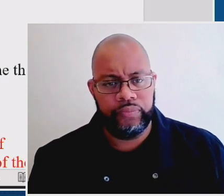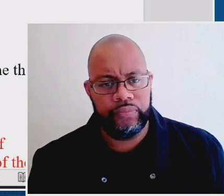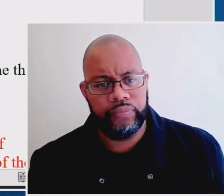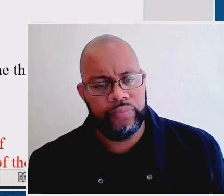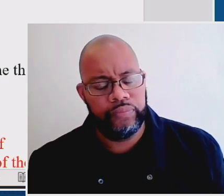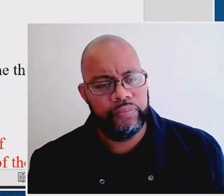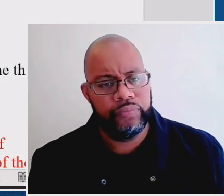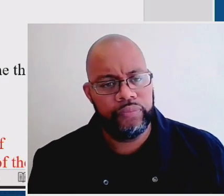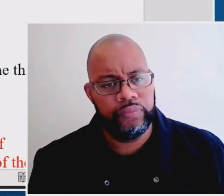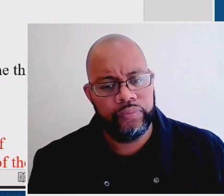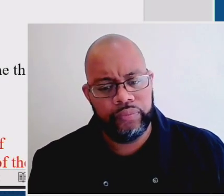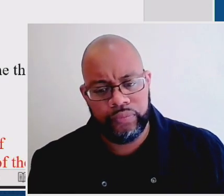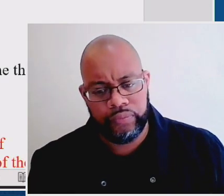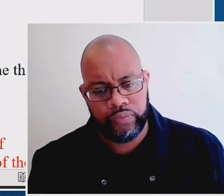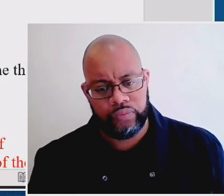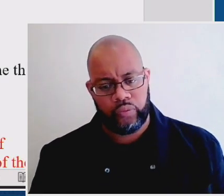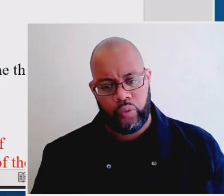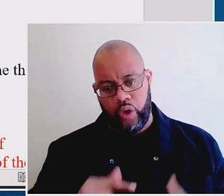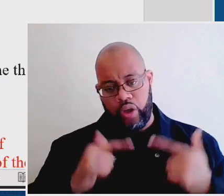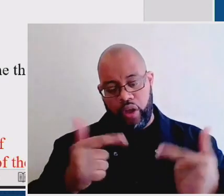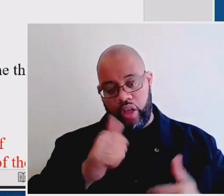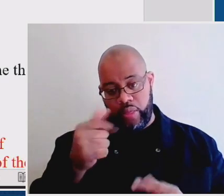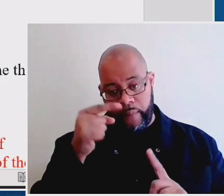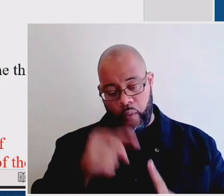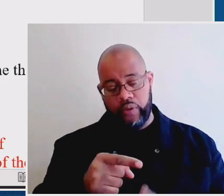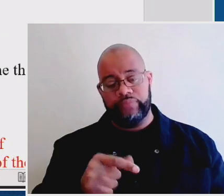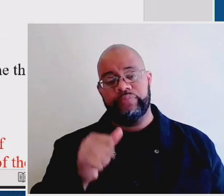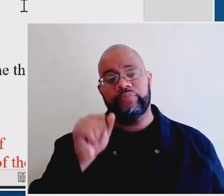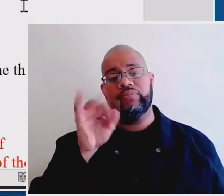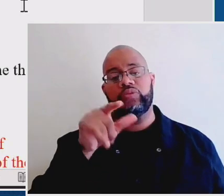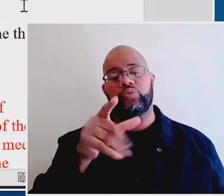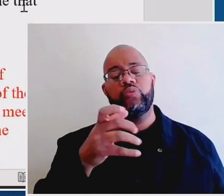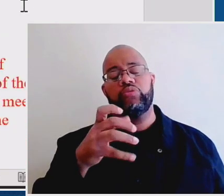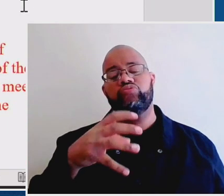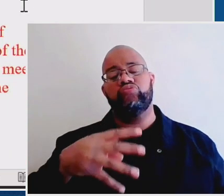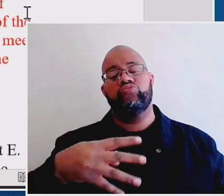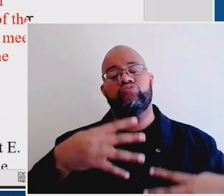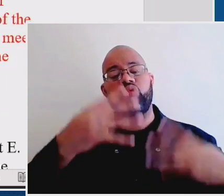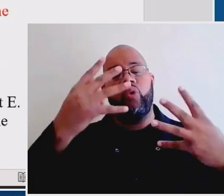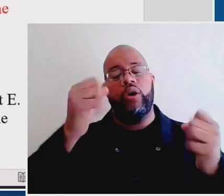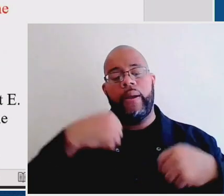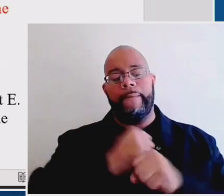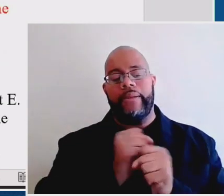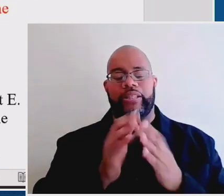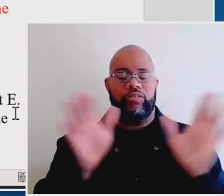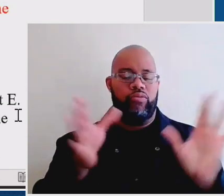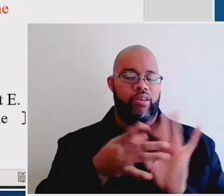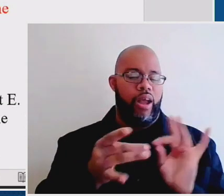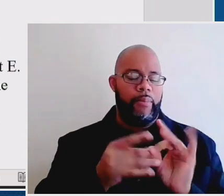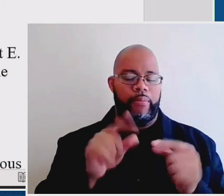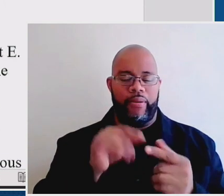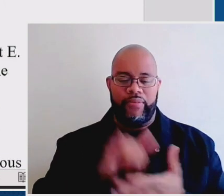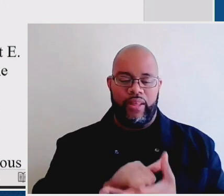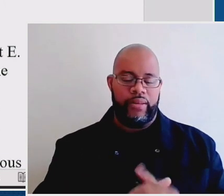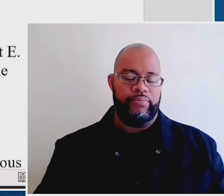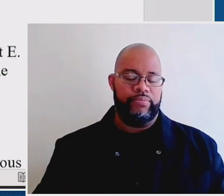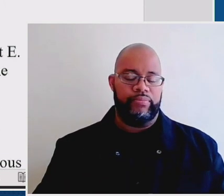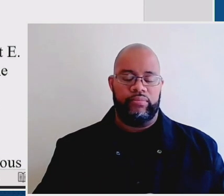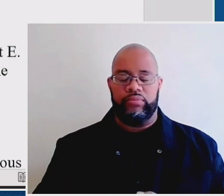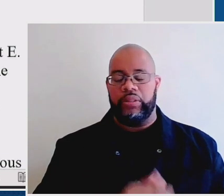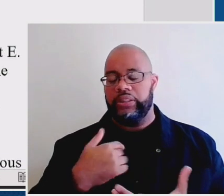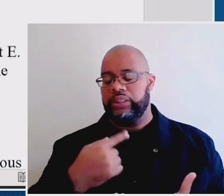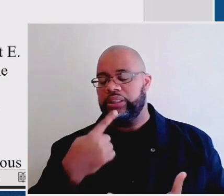Did you want to go to another point? And if you want to scroll, I can make some general comments about this. Well, I was to say